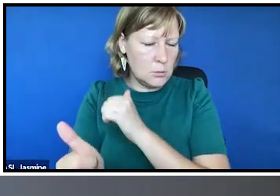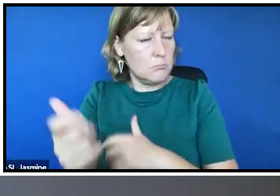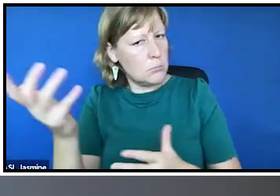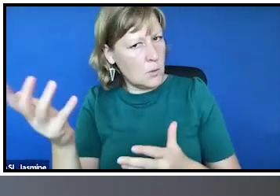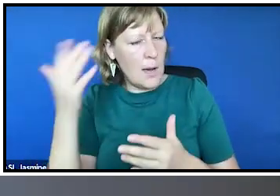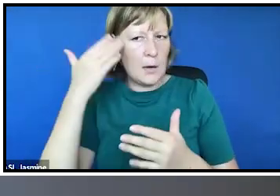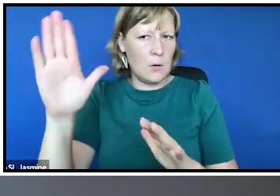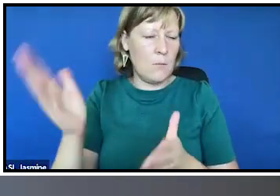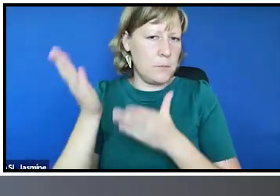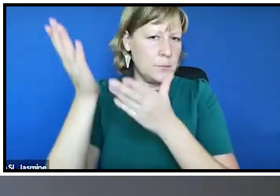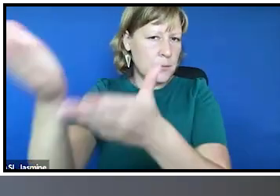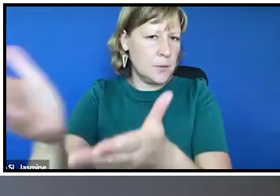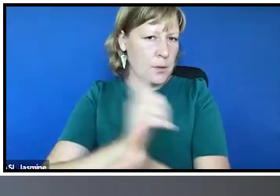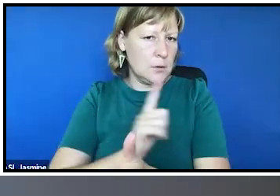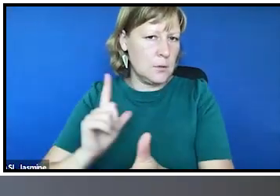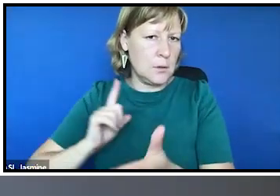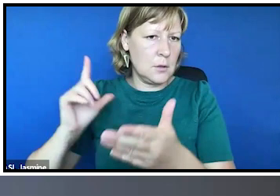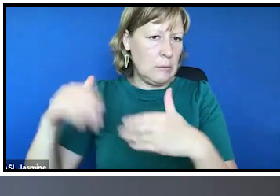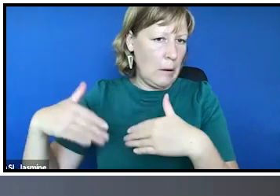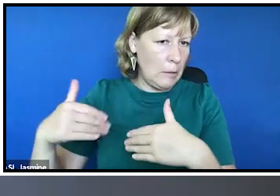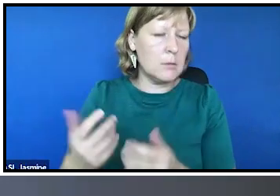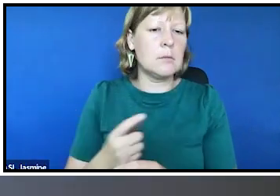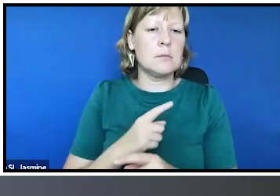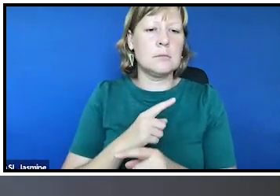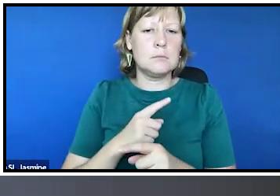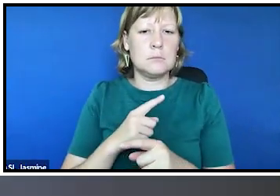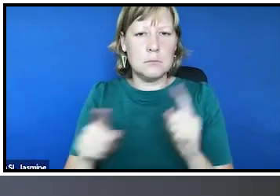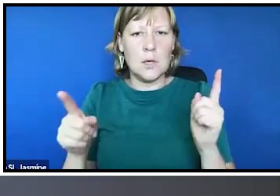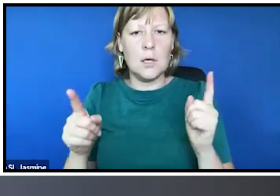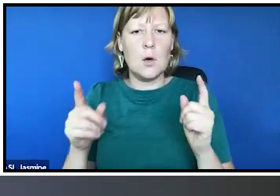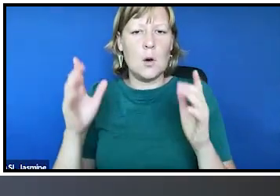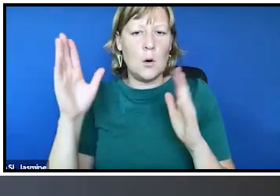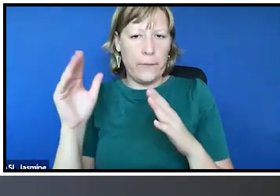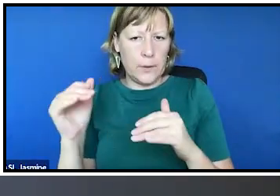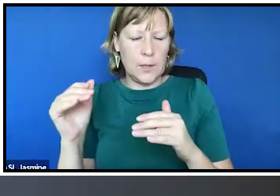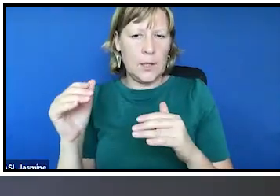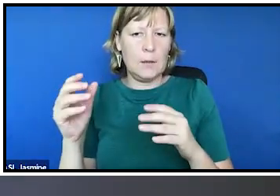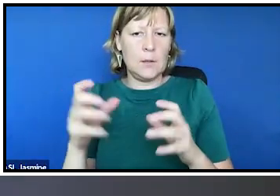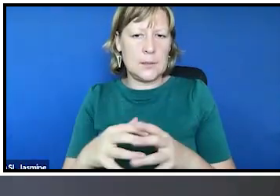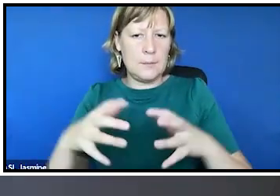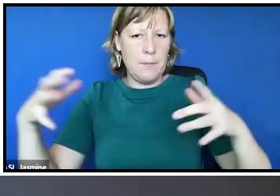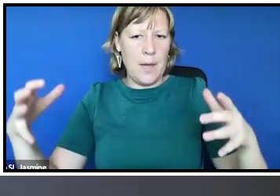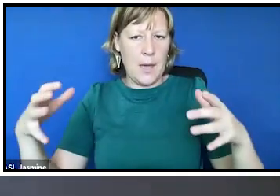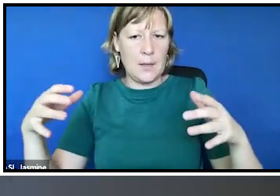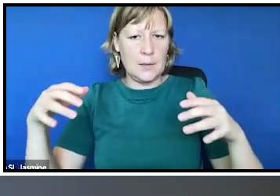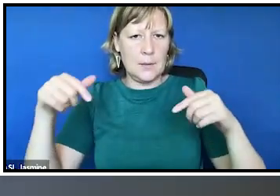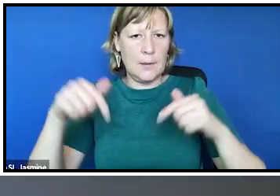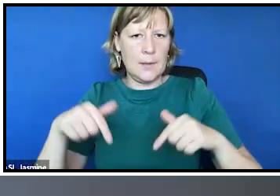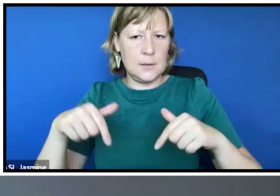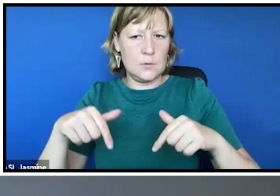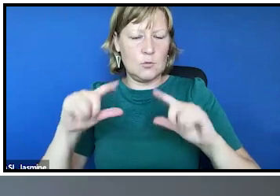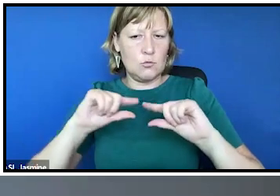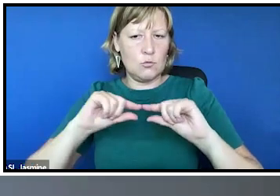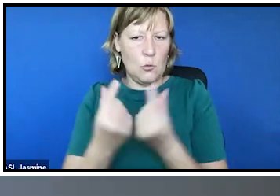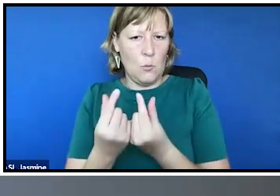something to promote speech and language pathologists for adults and to expand the pool, because we know this is a need. So look for